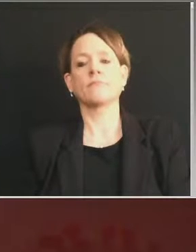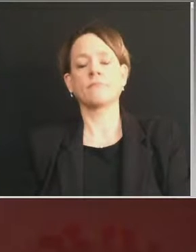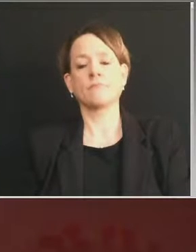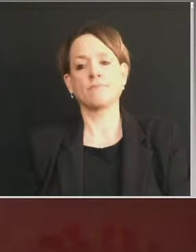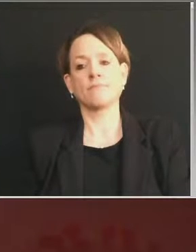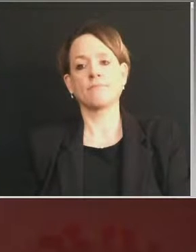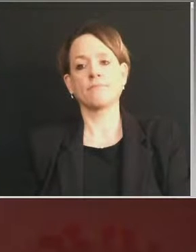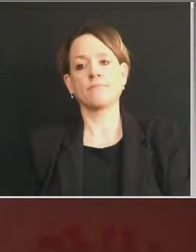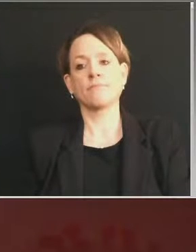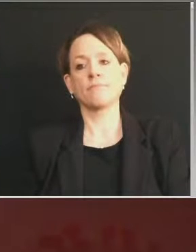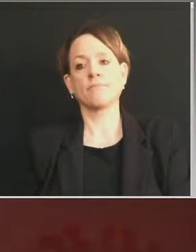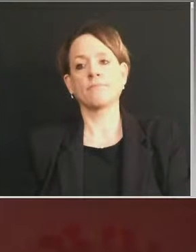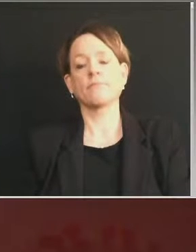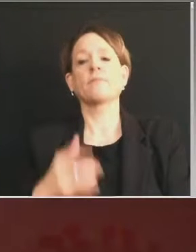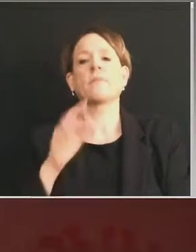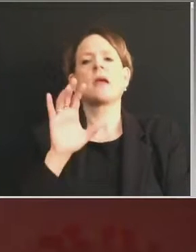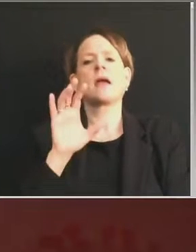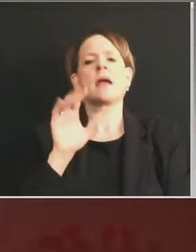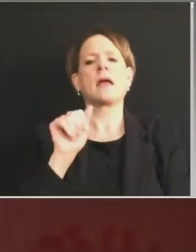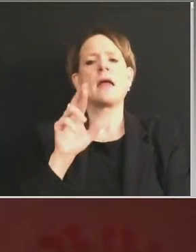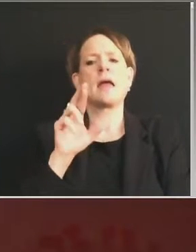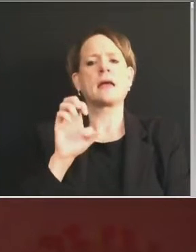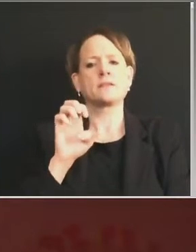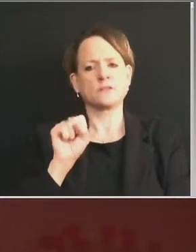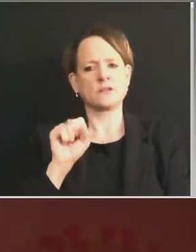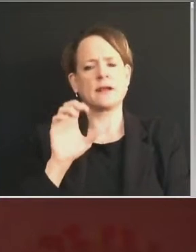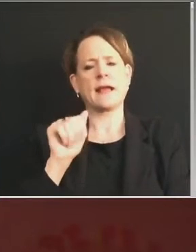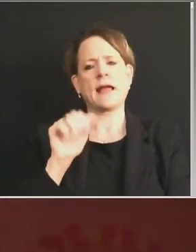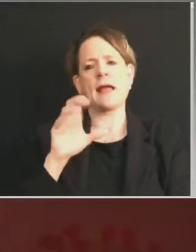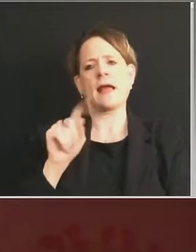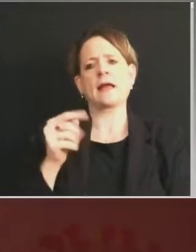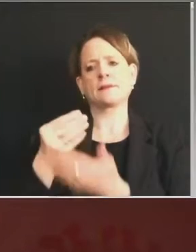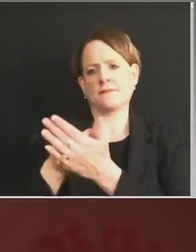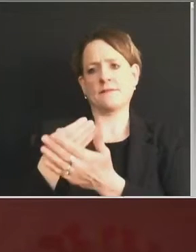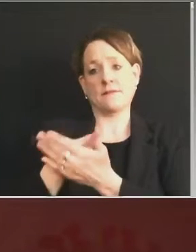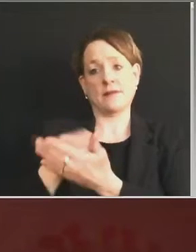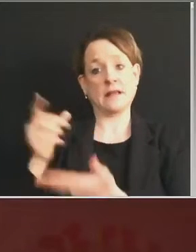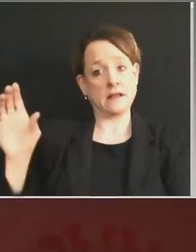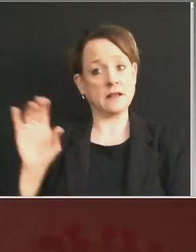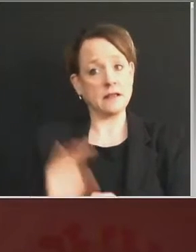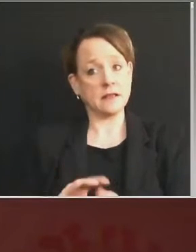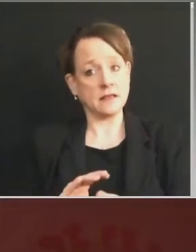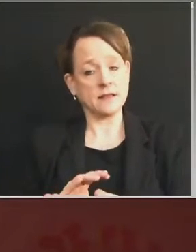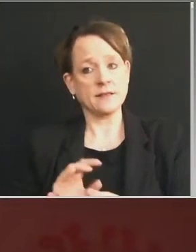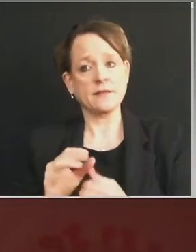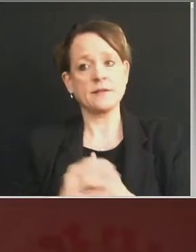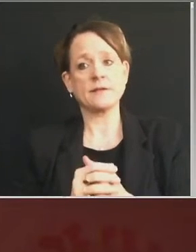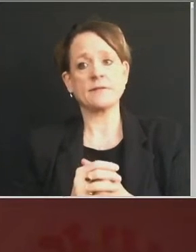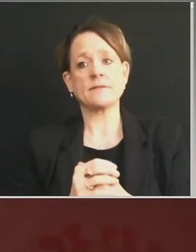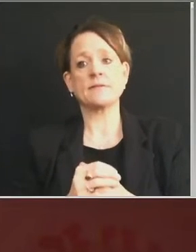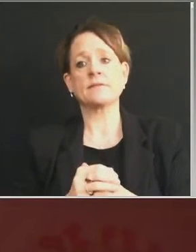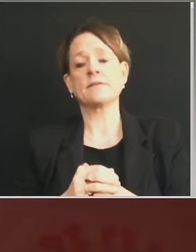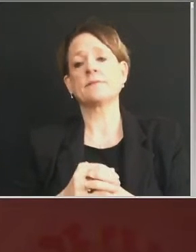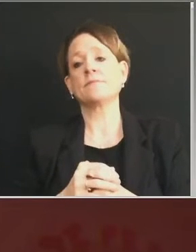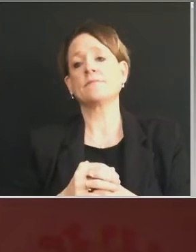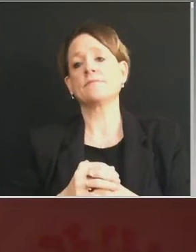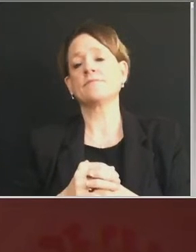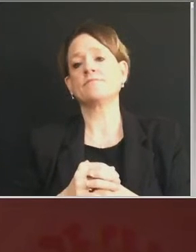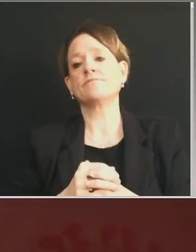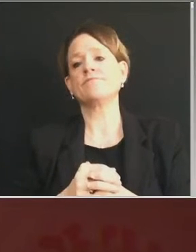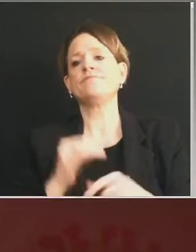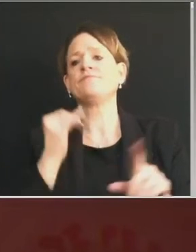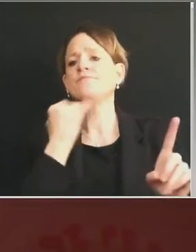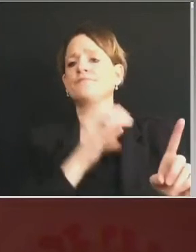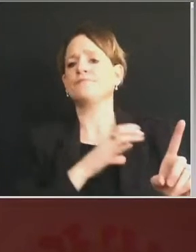funds. And if Congress fails to pass a second round of that, is there a point where the state is going to have to kind of address